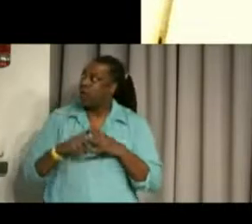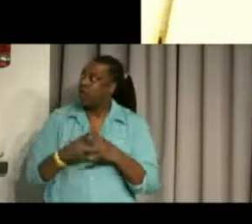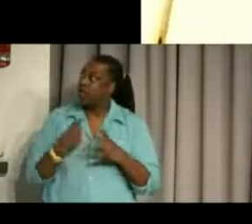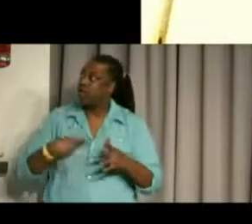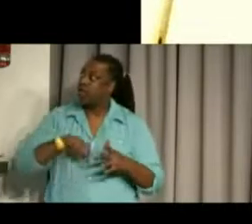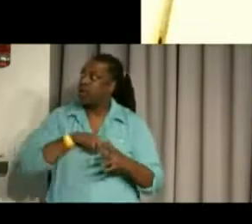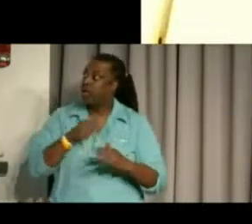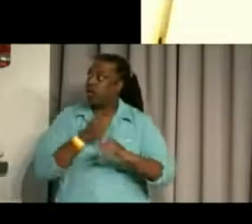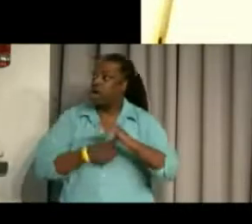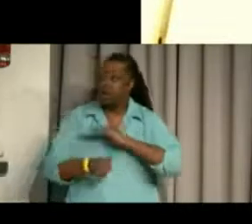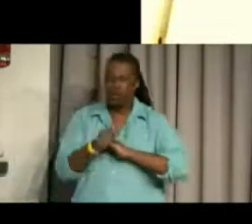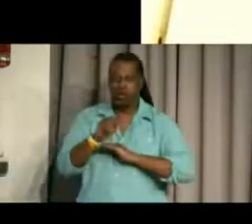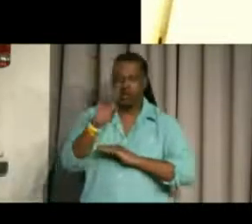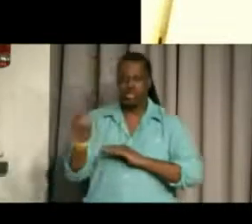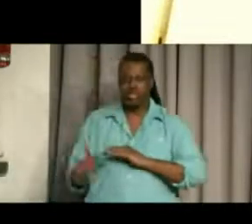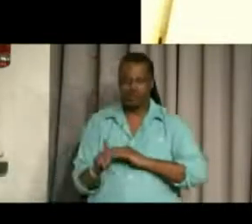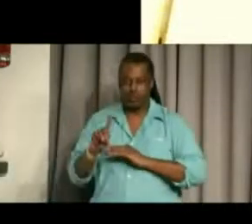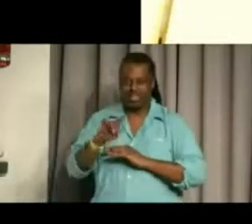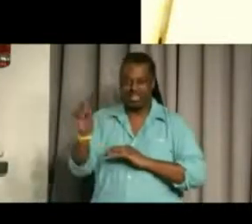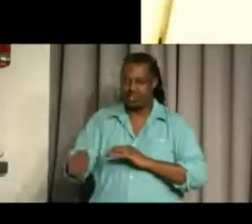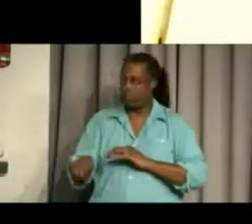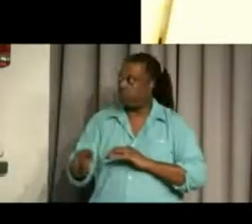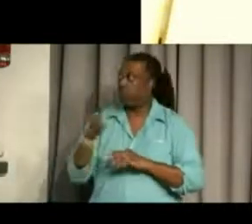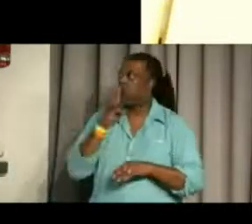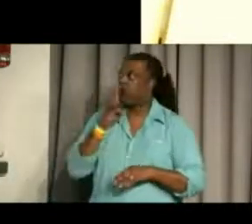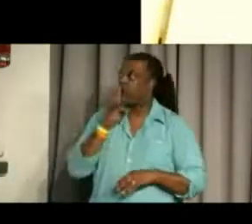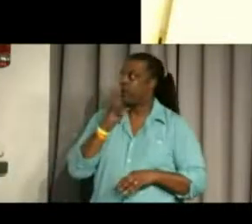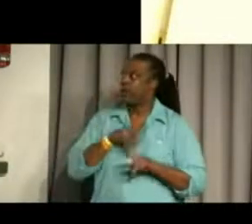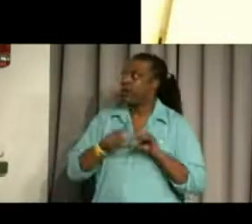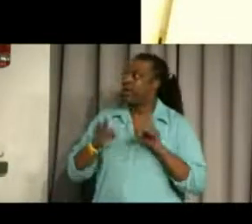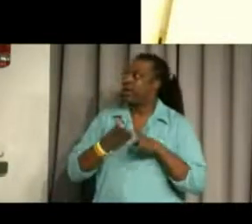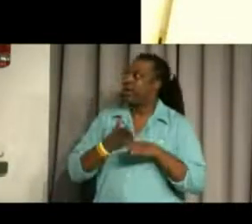under Detroit water. And after